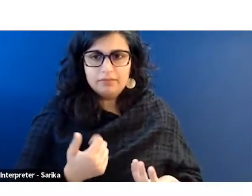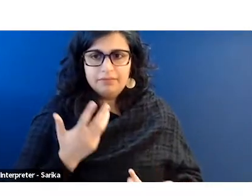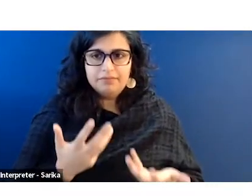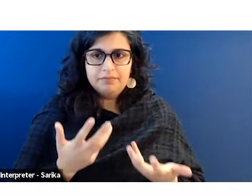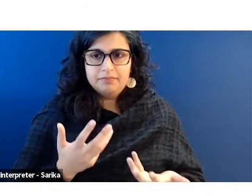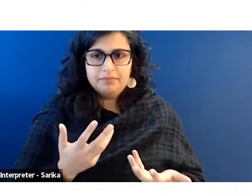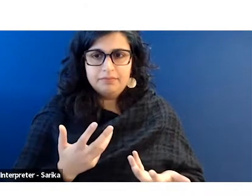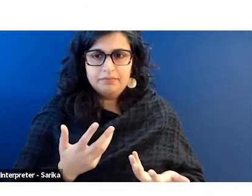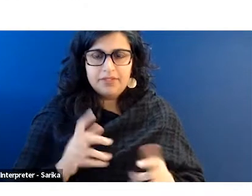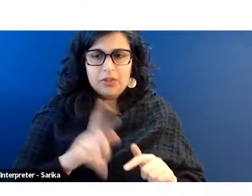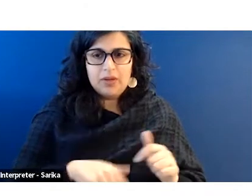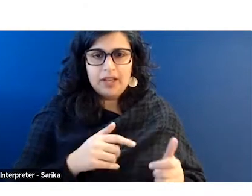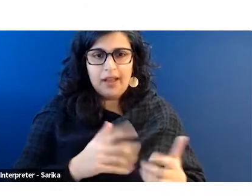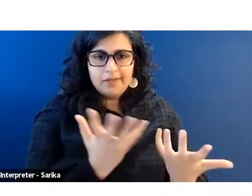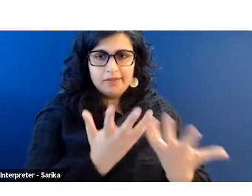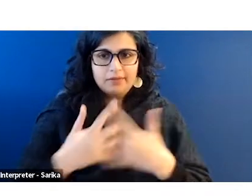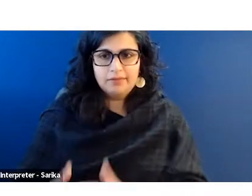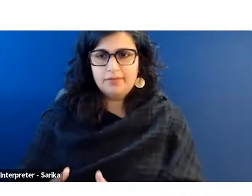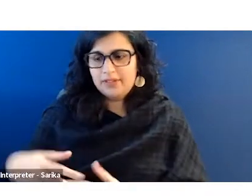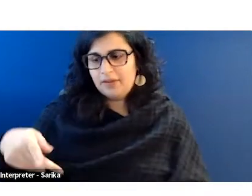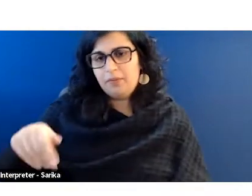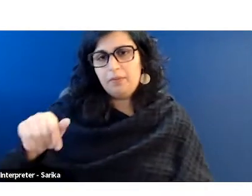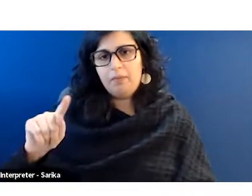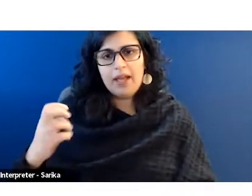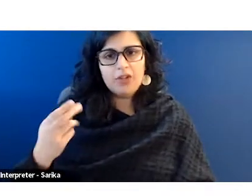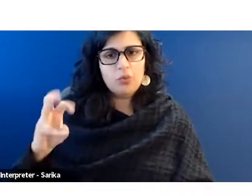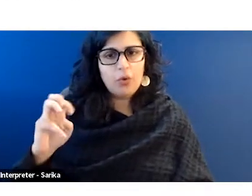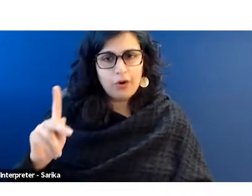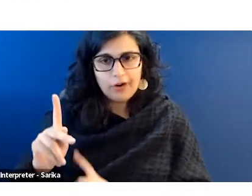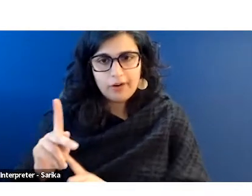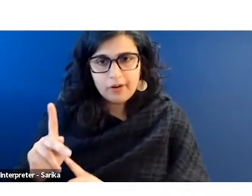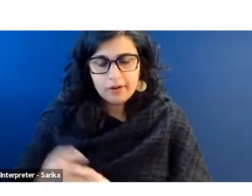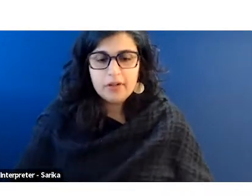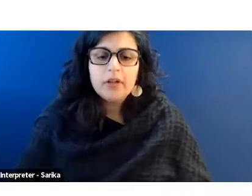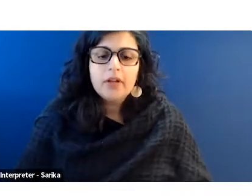even work with in patchwork design. And then